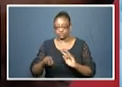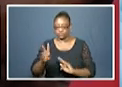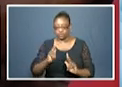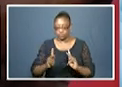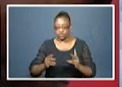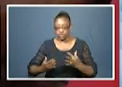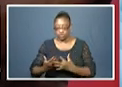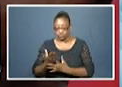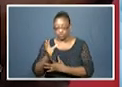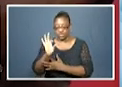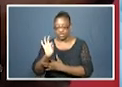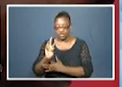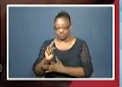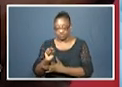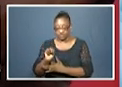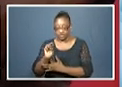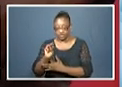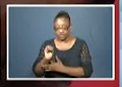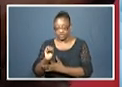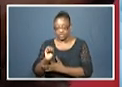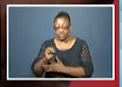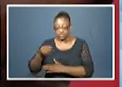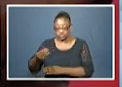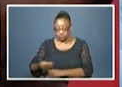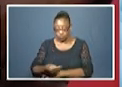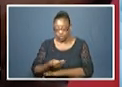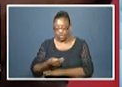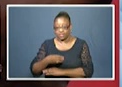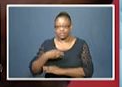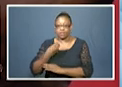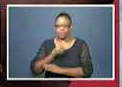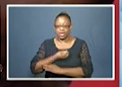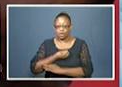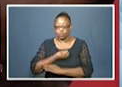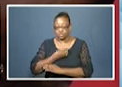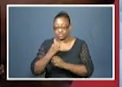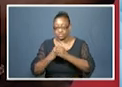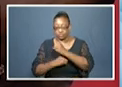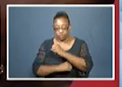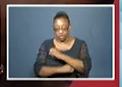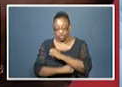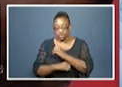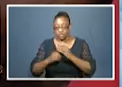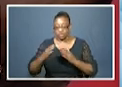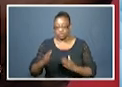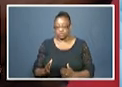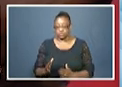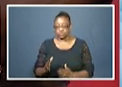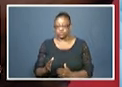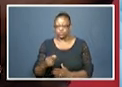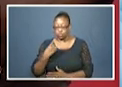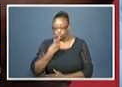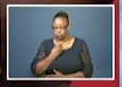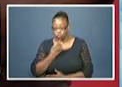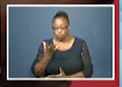through the FNM Homecoming to welcome so many of our supporters back home who have been reaching out to us and expressing an